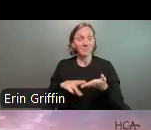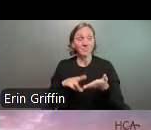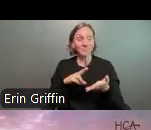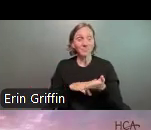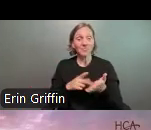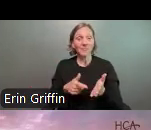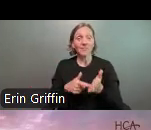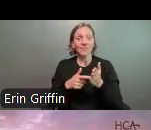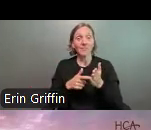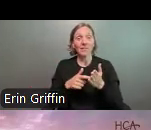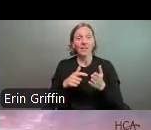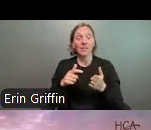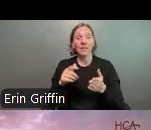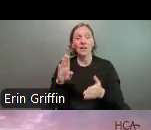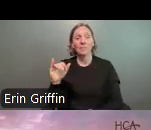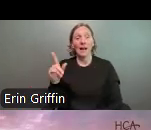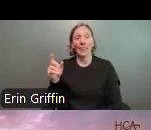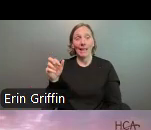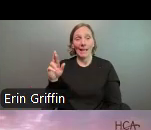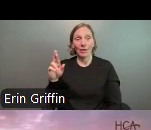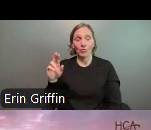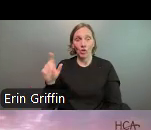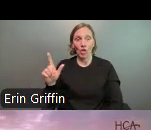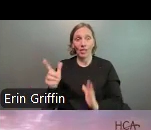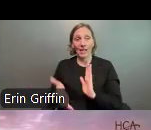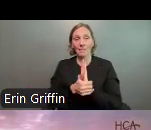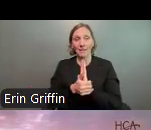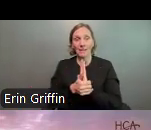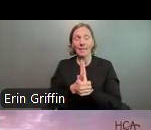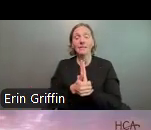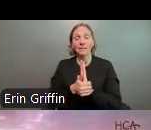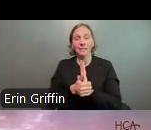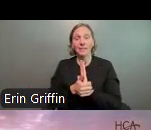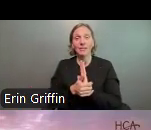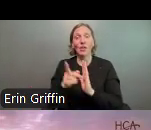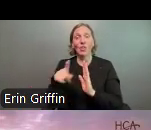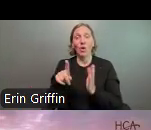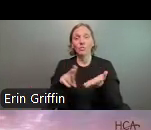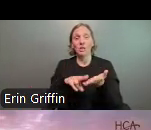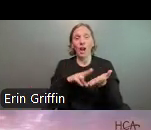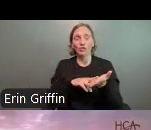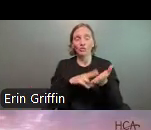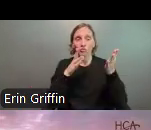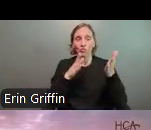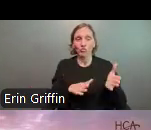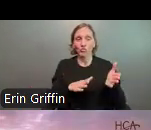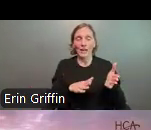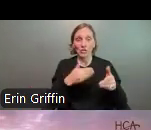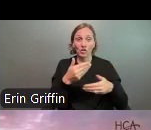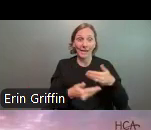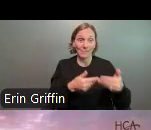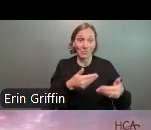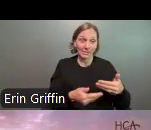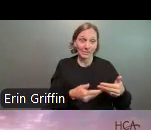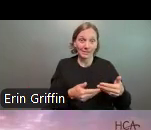a bilateral amendment to add this product, those contractors are in the process and have been for a